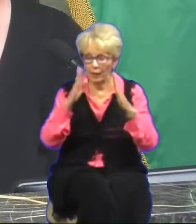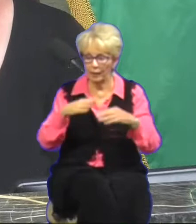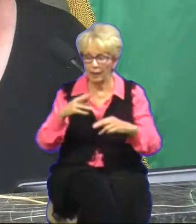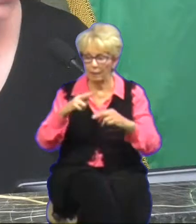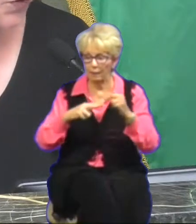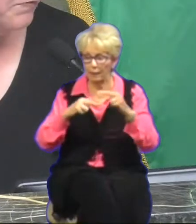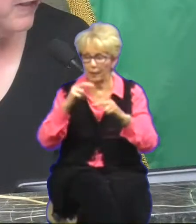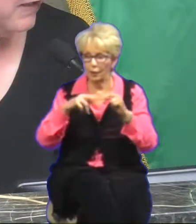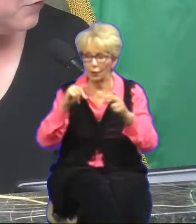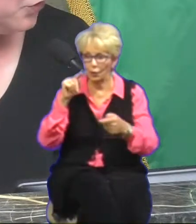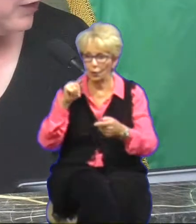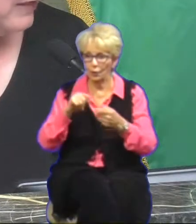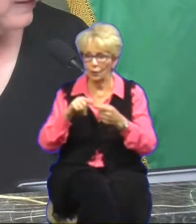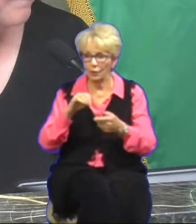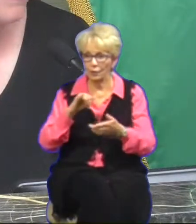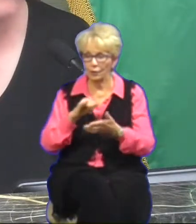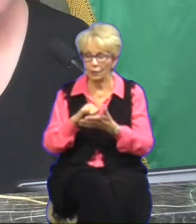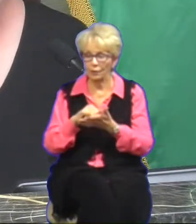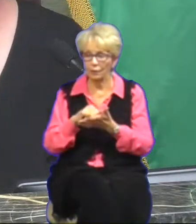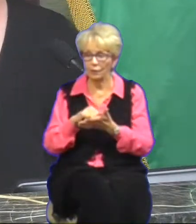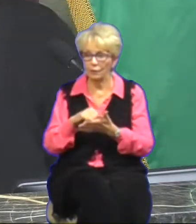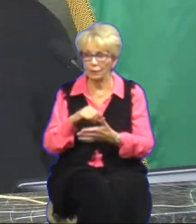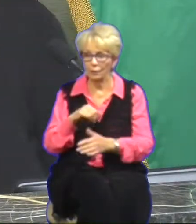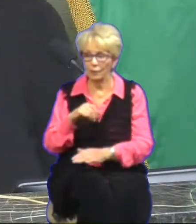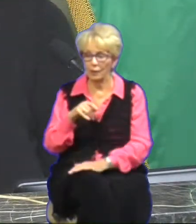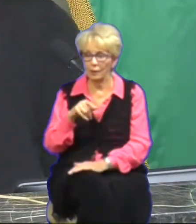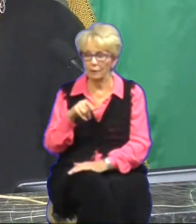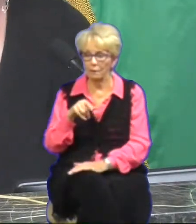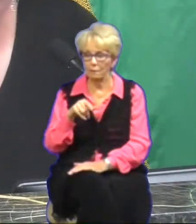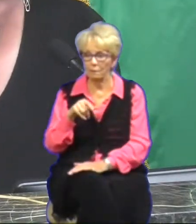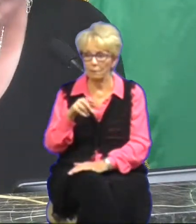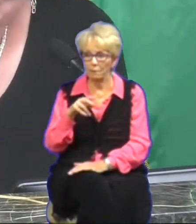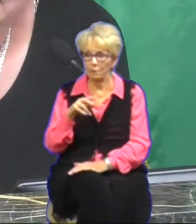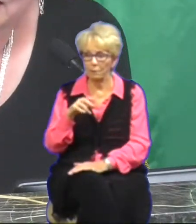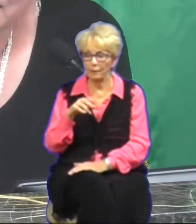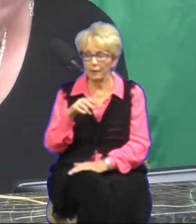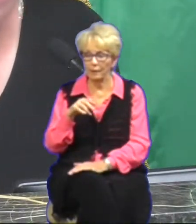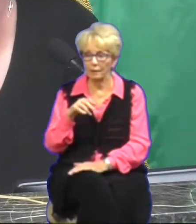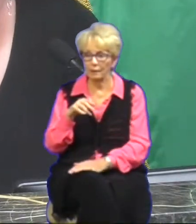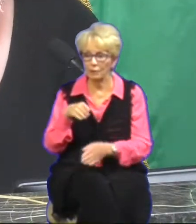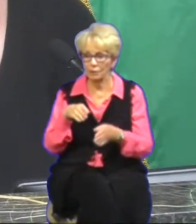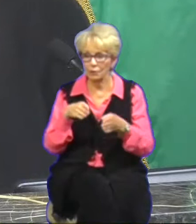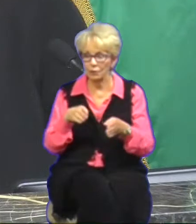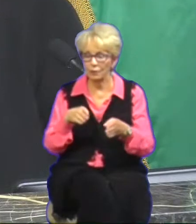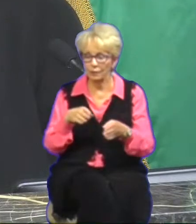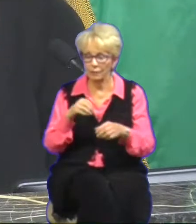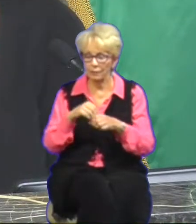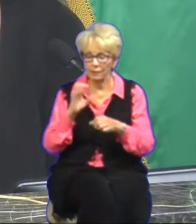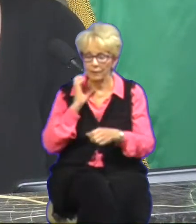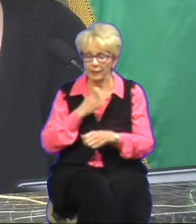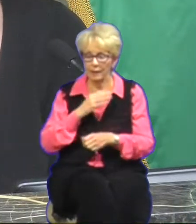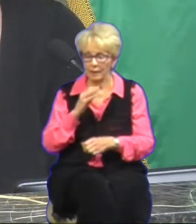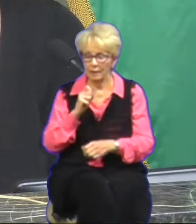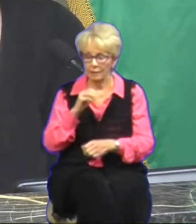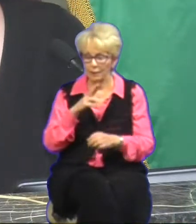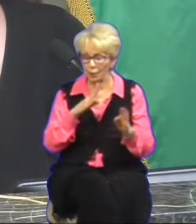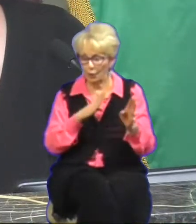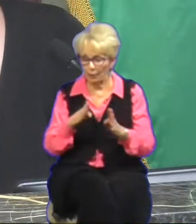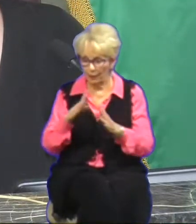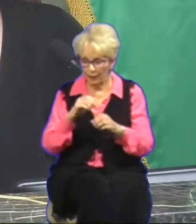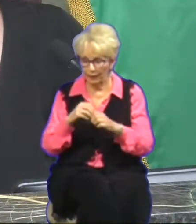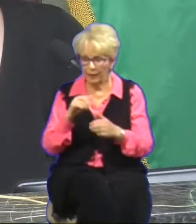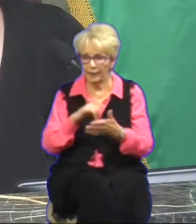building toward Meeting Street. And looking at that, in our master plan, actually